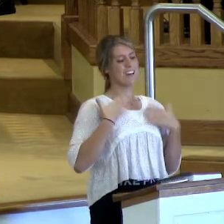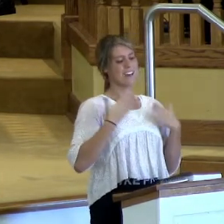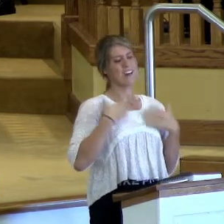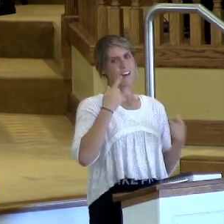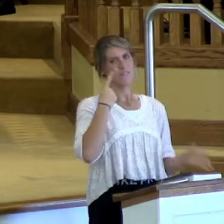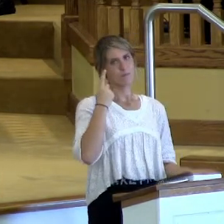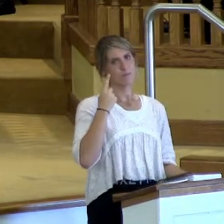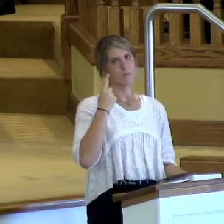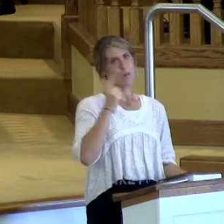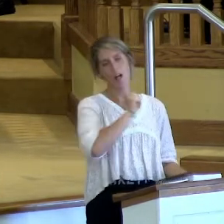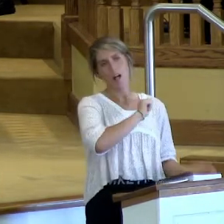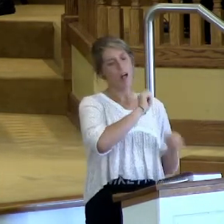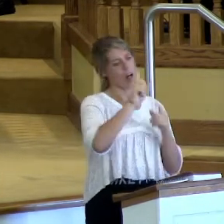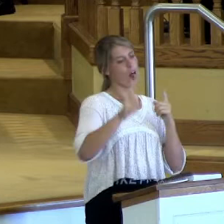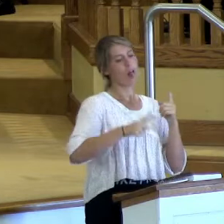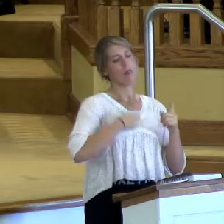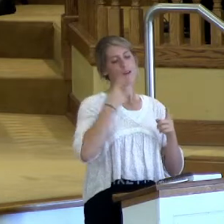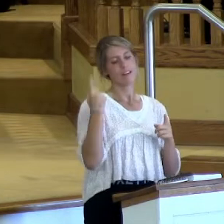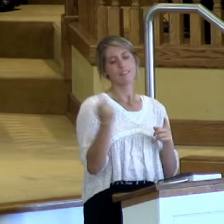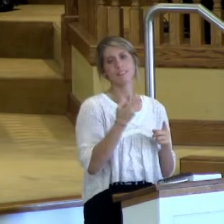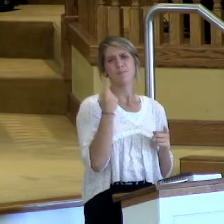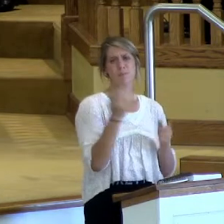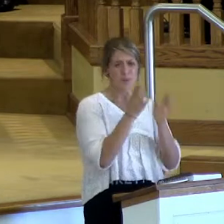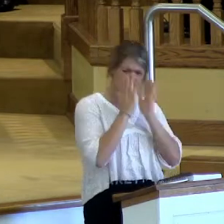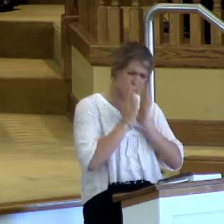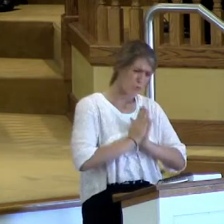Rejoice evermore.